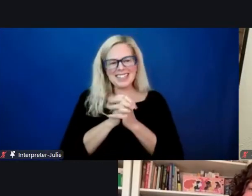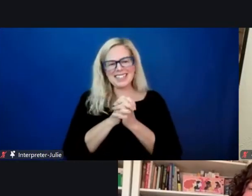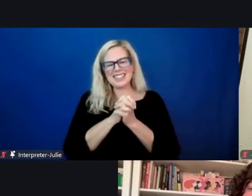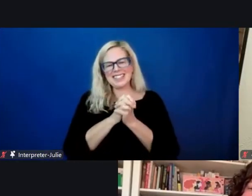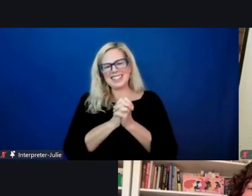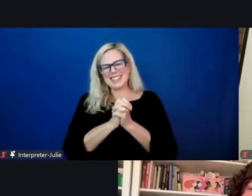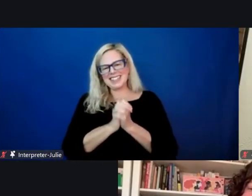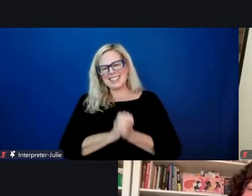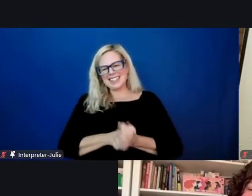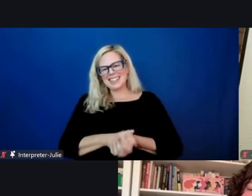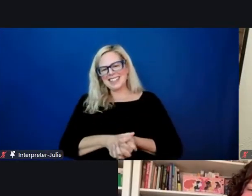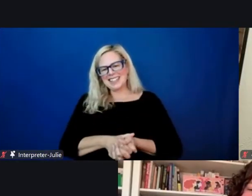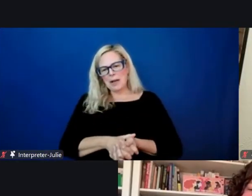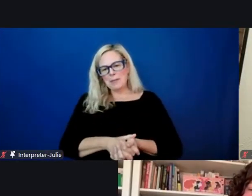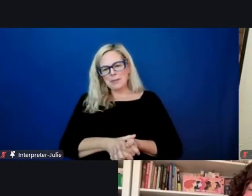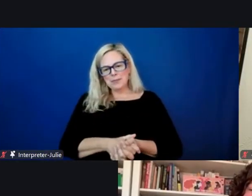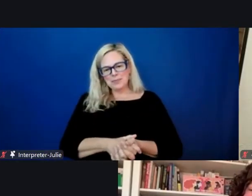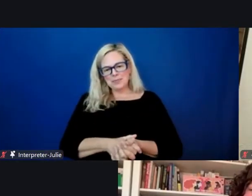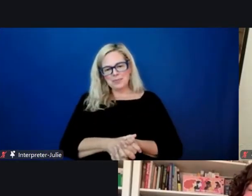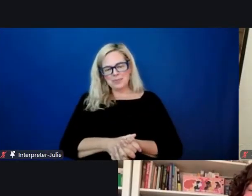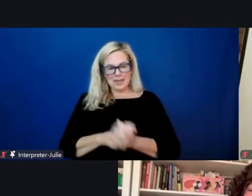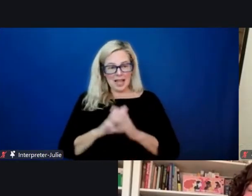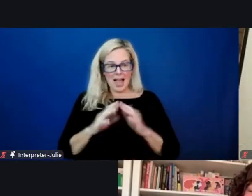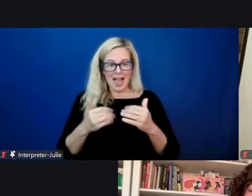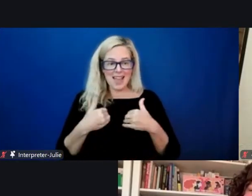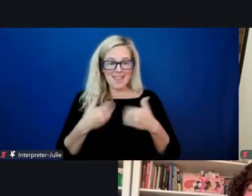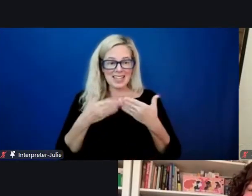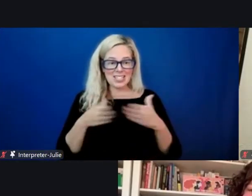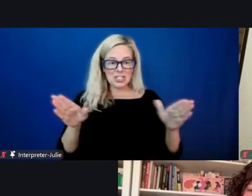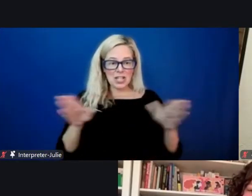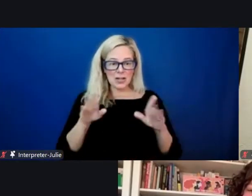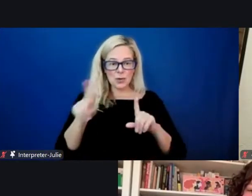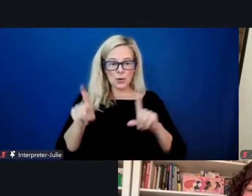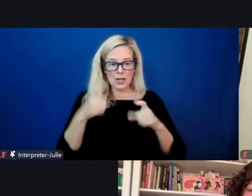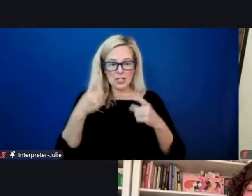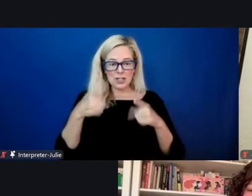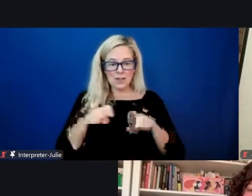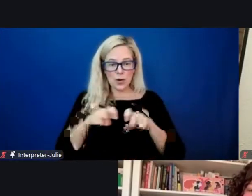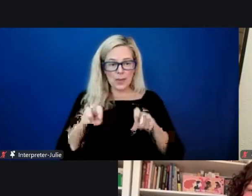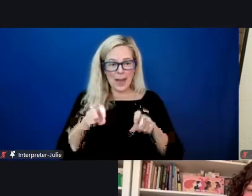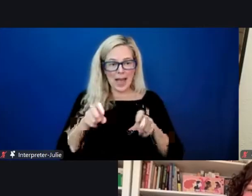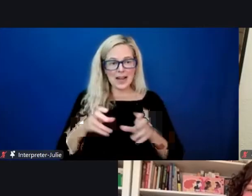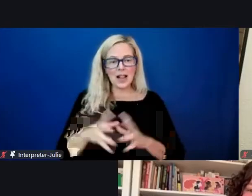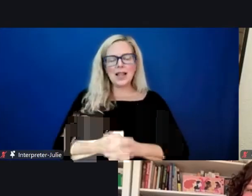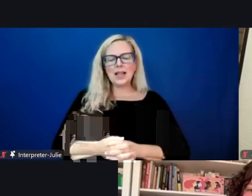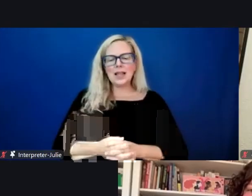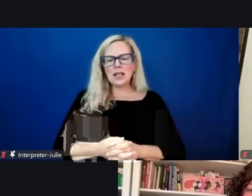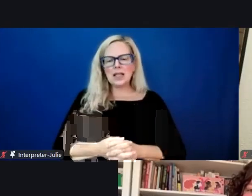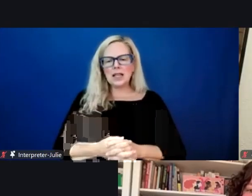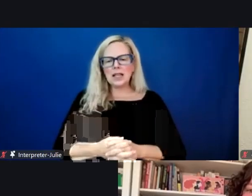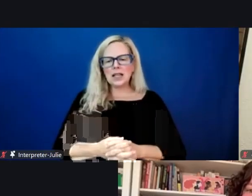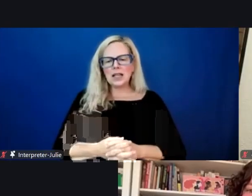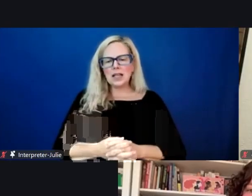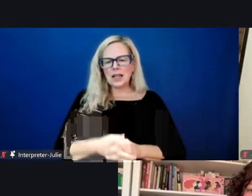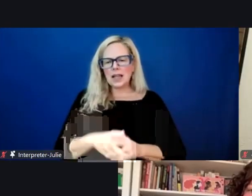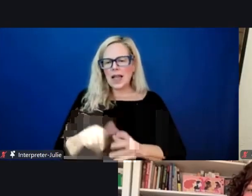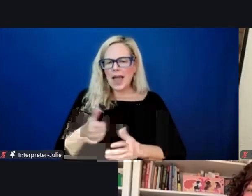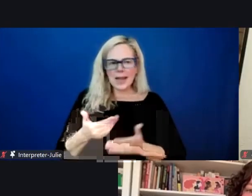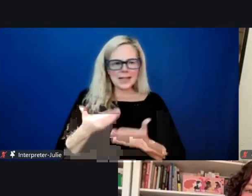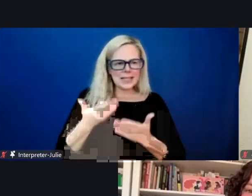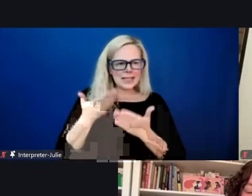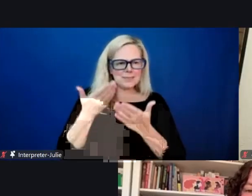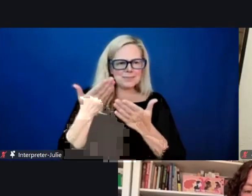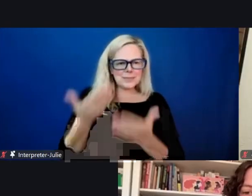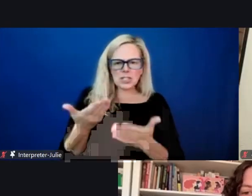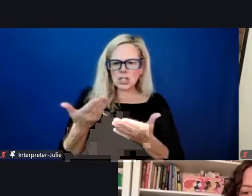So I can ask a general one for the panelists, just any suggestions that you have, any additional